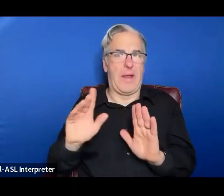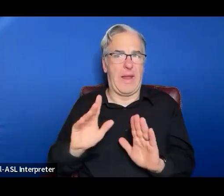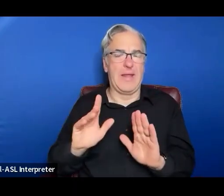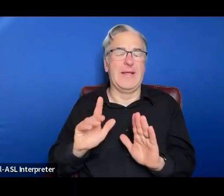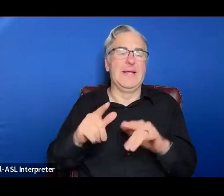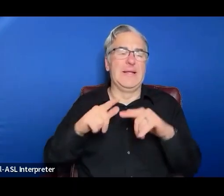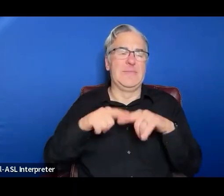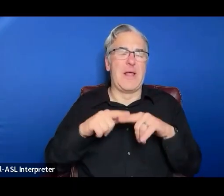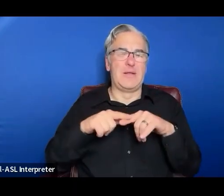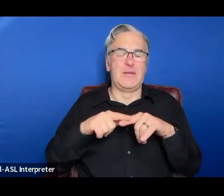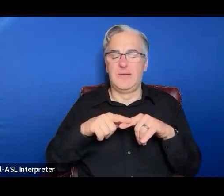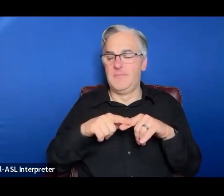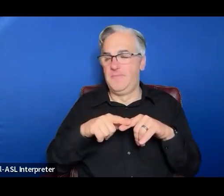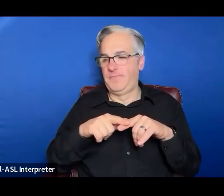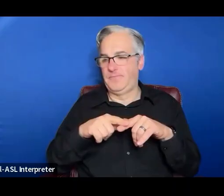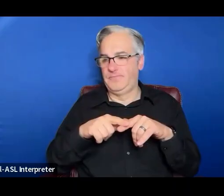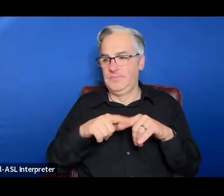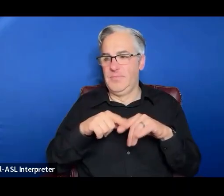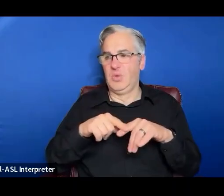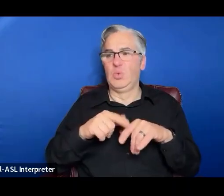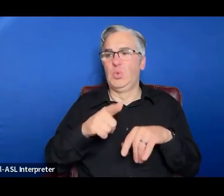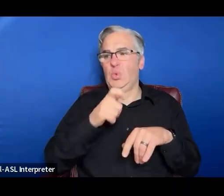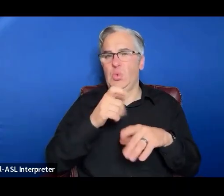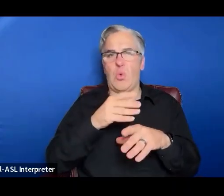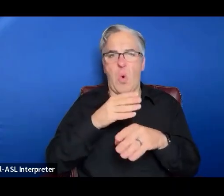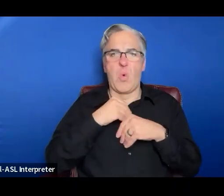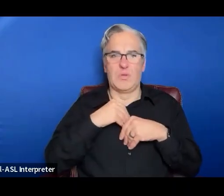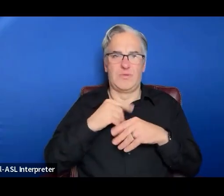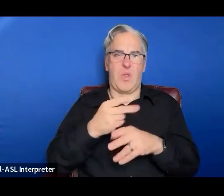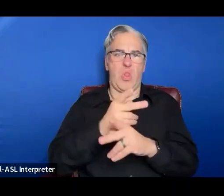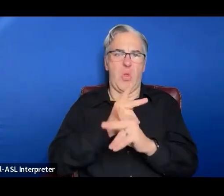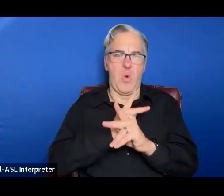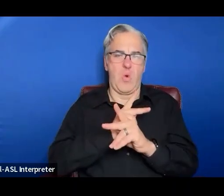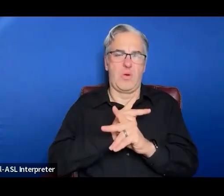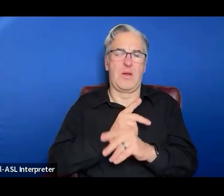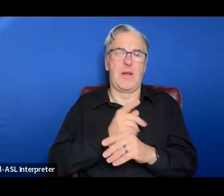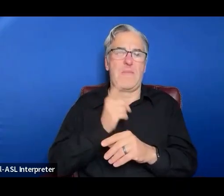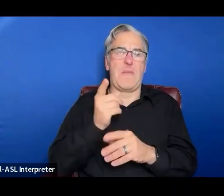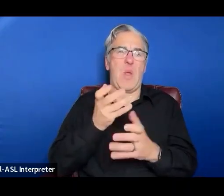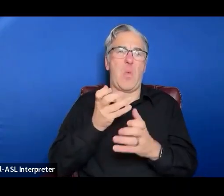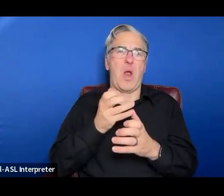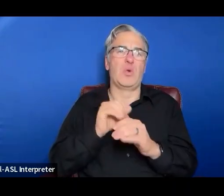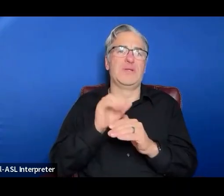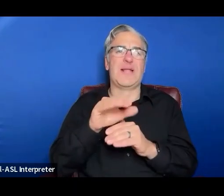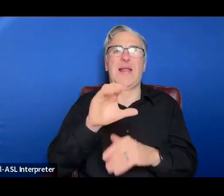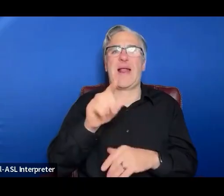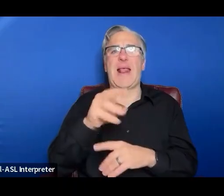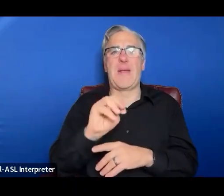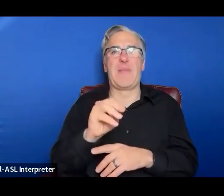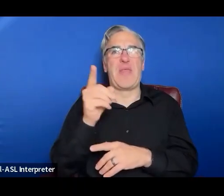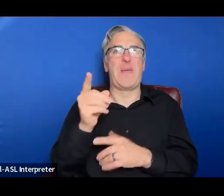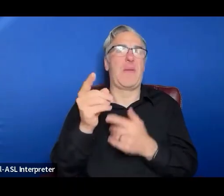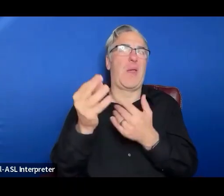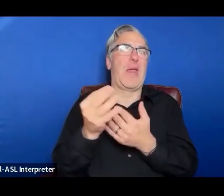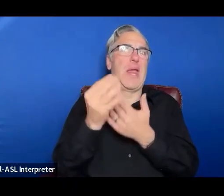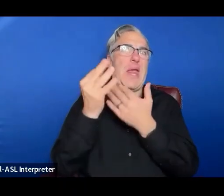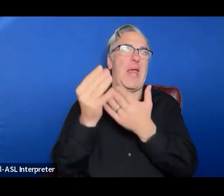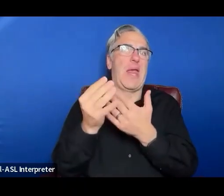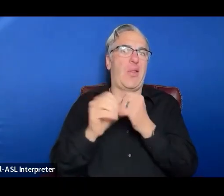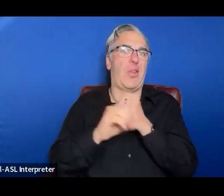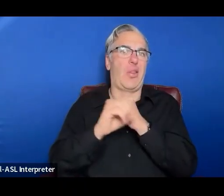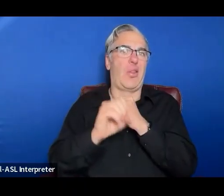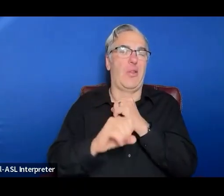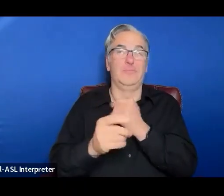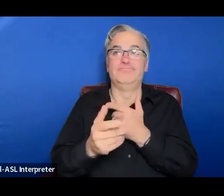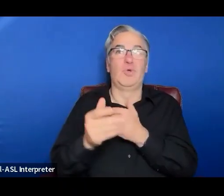It's up to that creditor to make a claim, and they might wait too long to make a claim. So sometimes